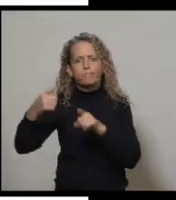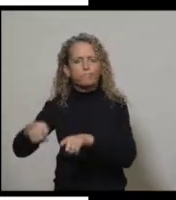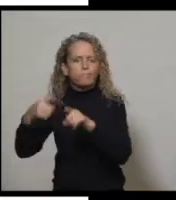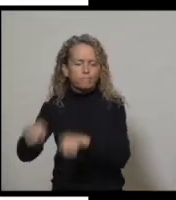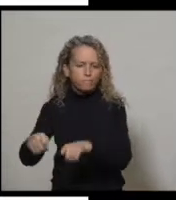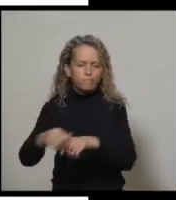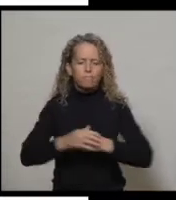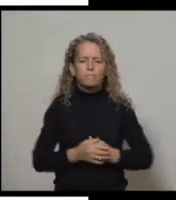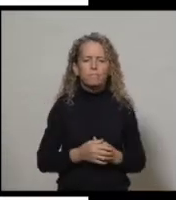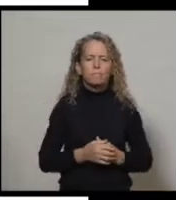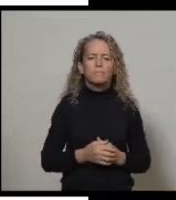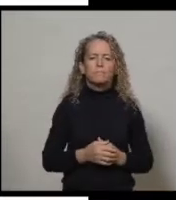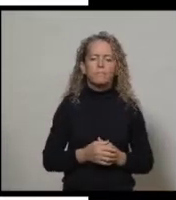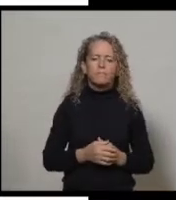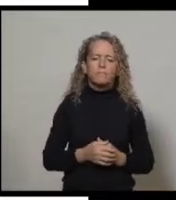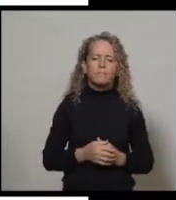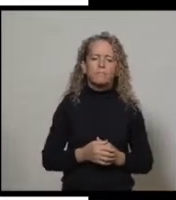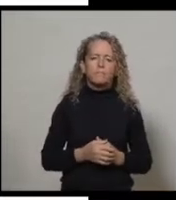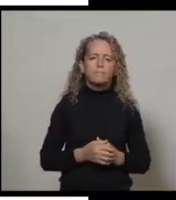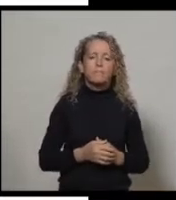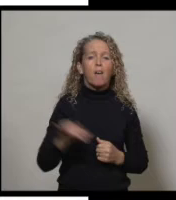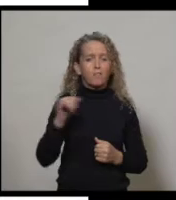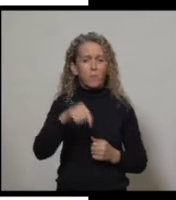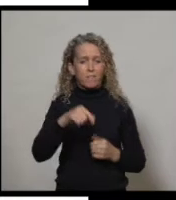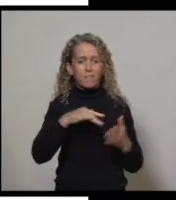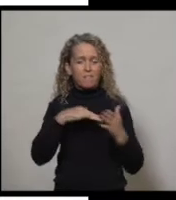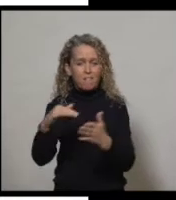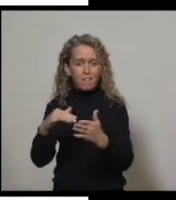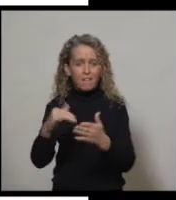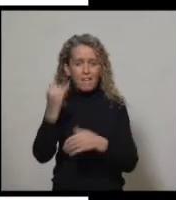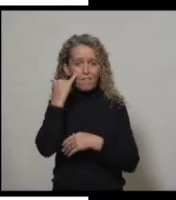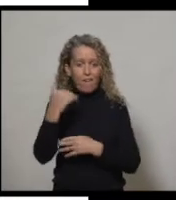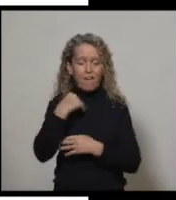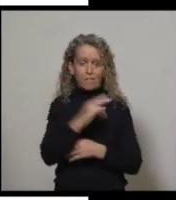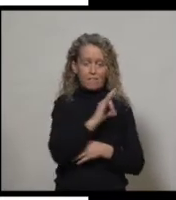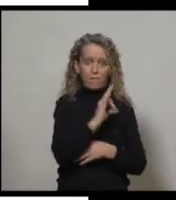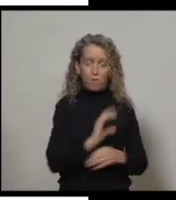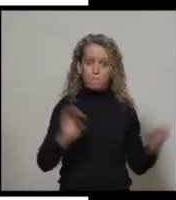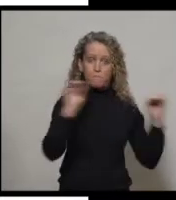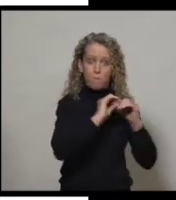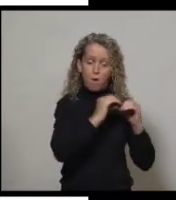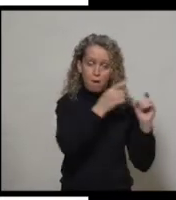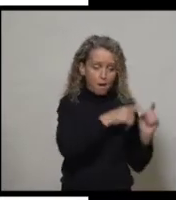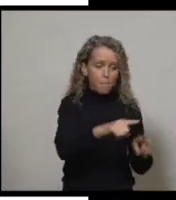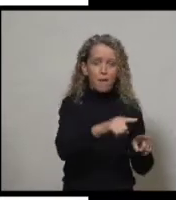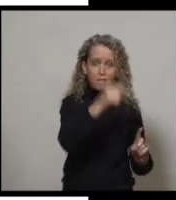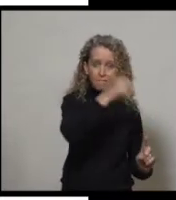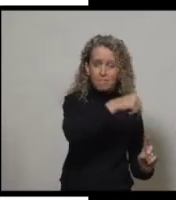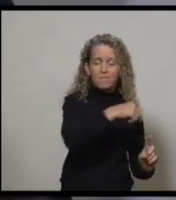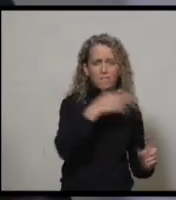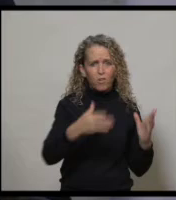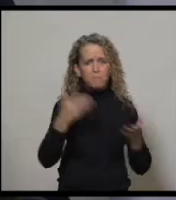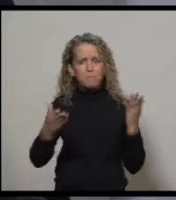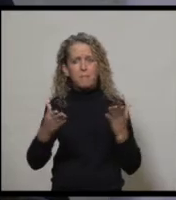the other thing that they noticed with the ACEs study is that if you had 7 or more ACEs, it actually could take years off your life, so up to 20 years